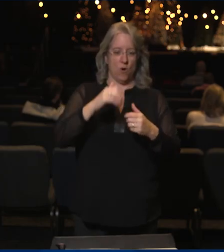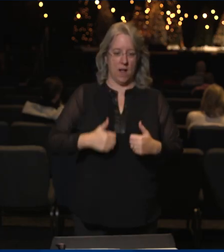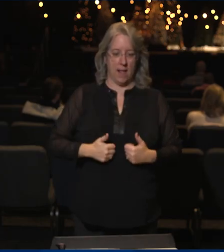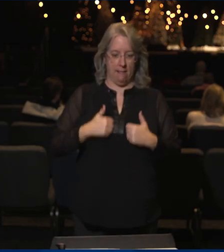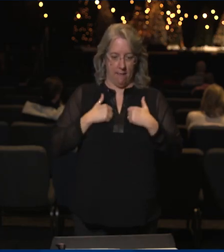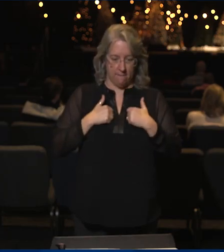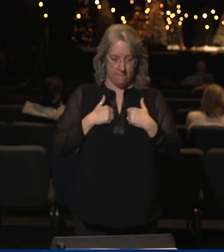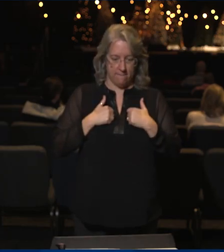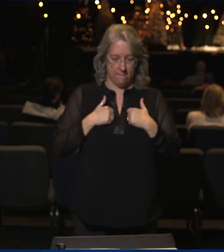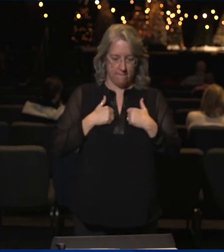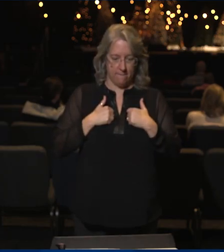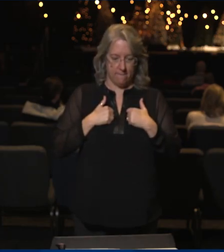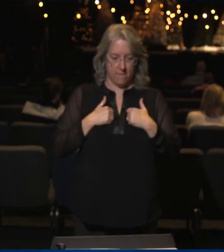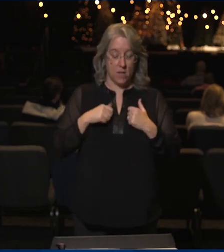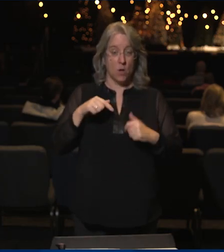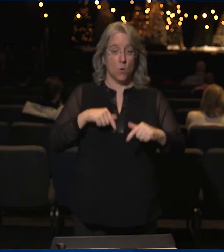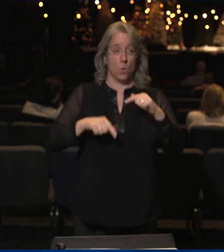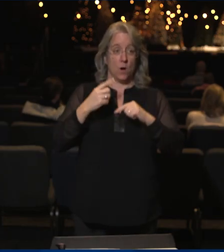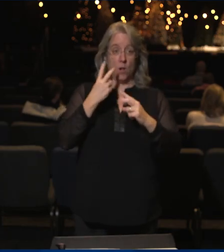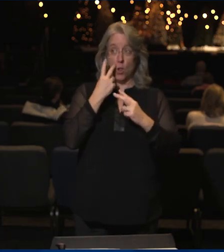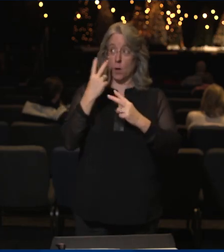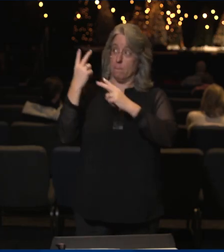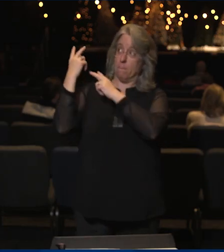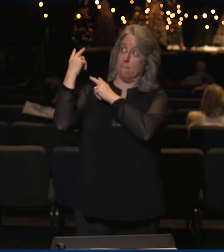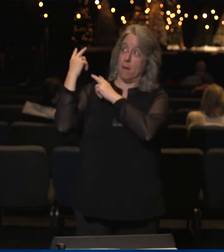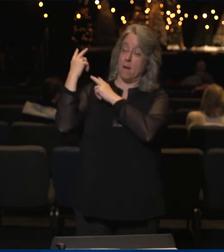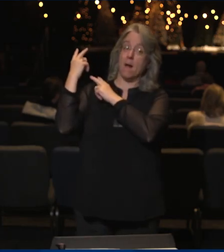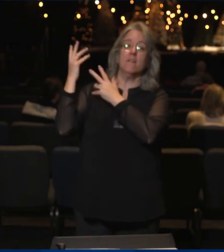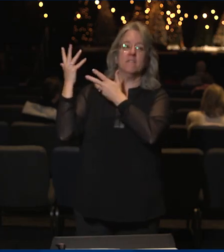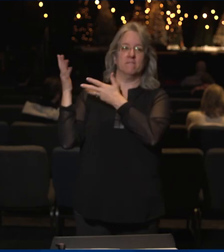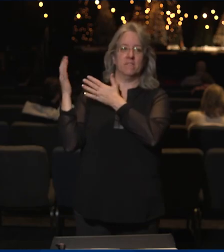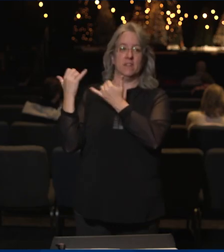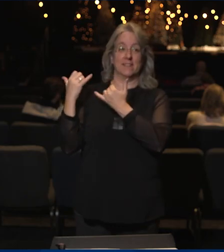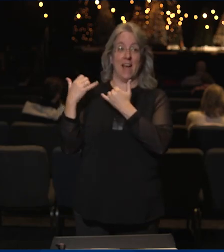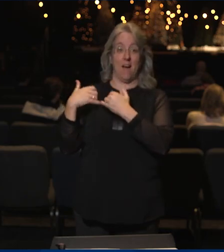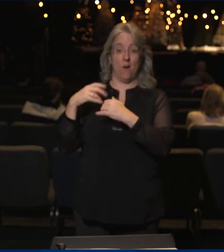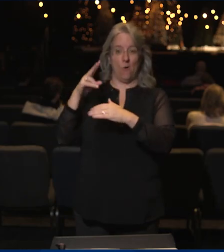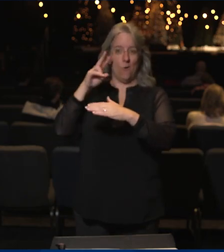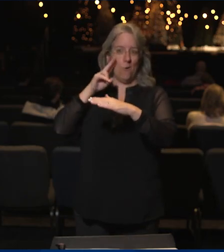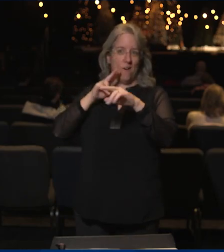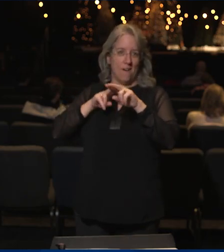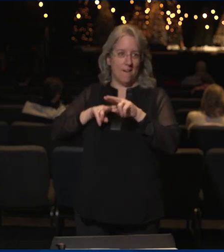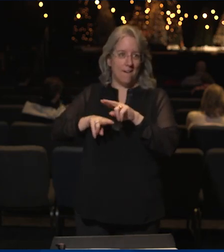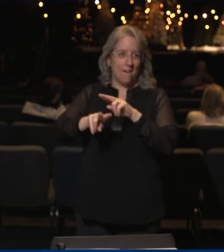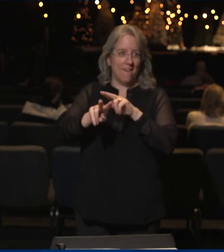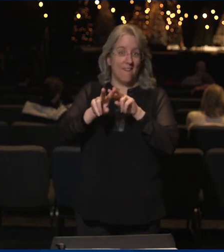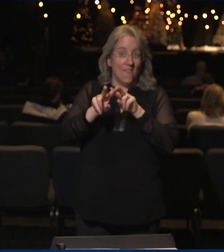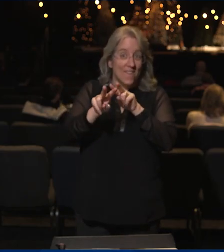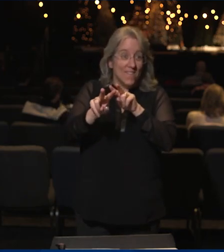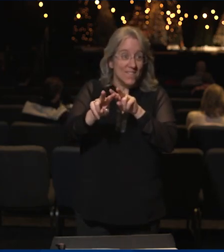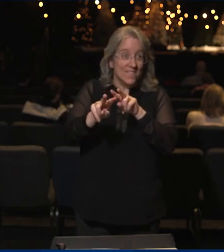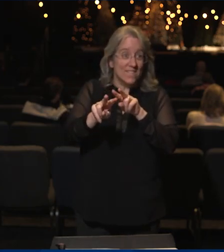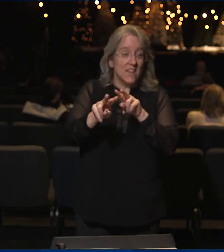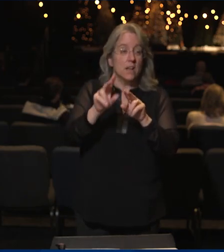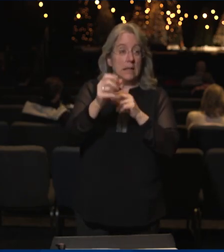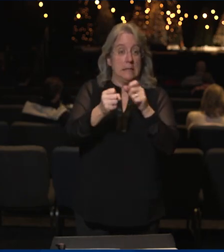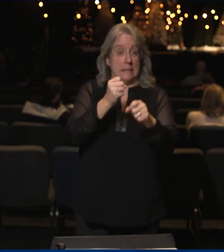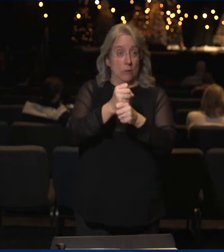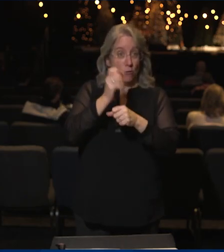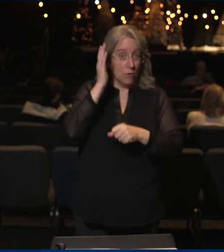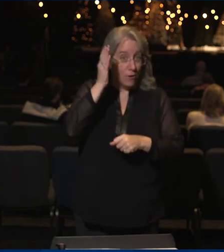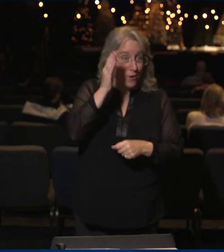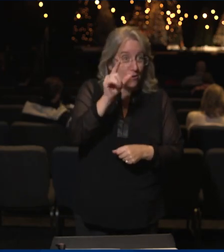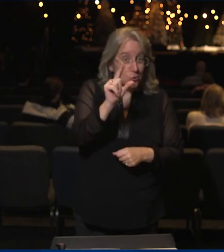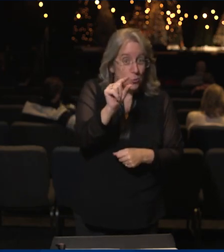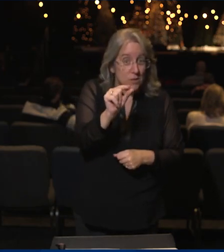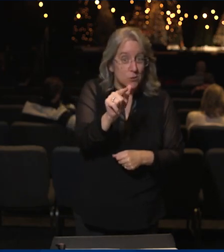looking back, and we're going to move towards anticipating the year to come. The year to come, as you know, is 2024. There's